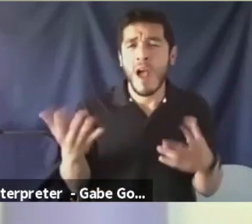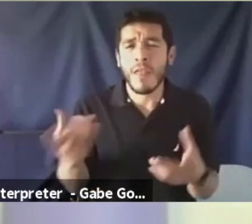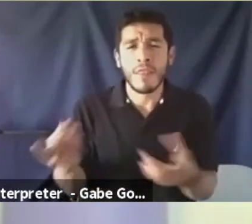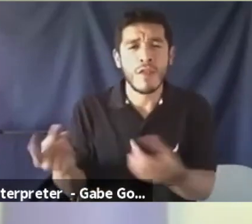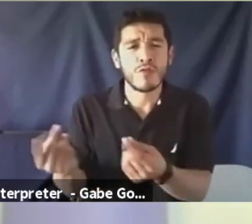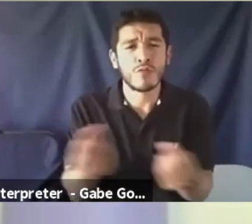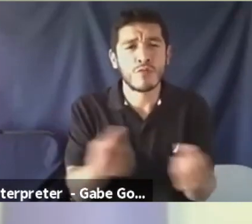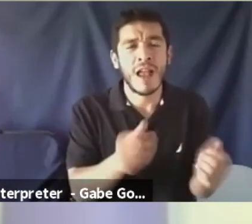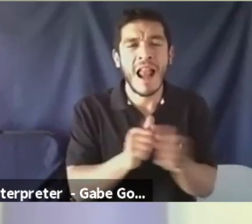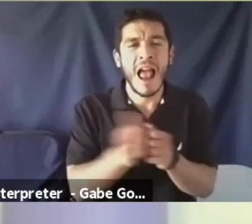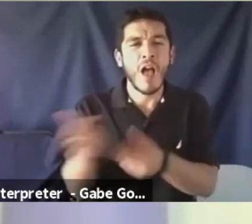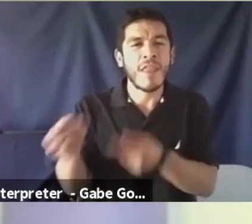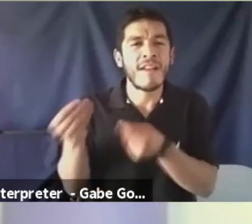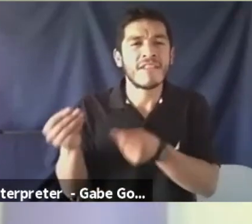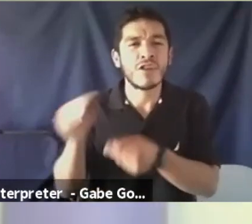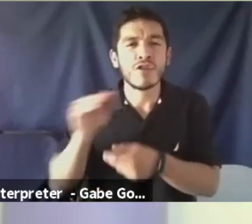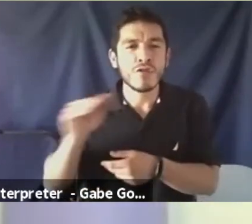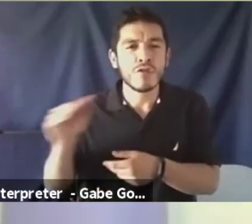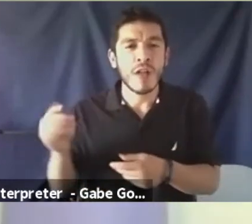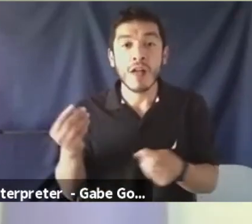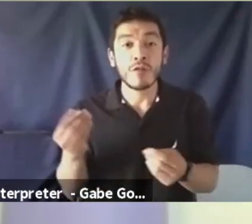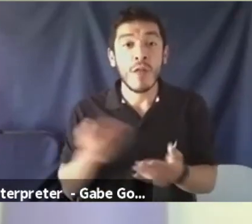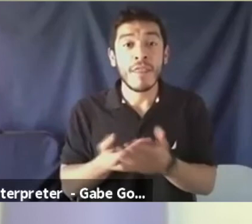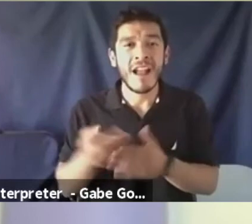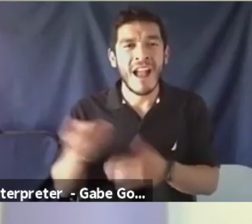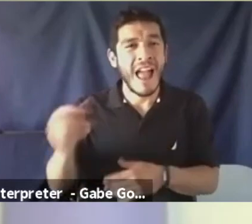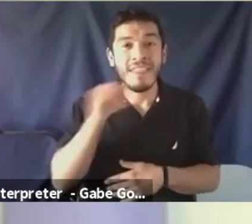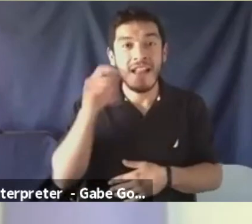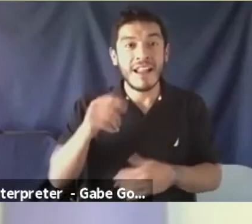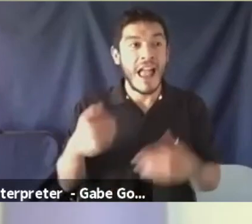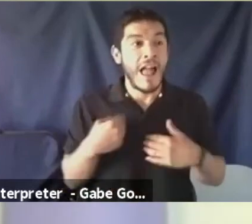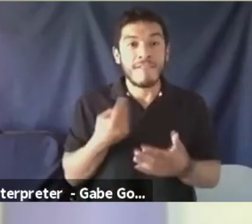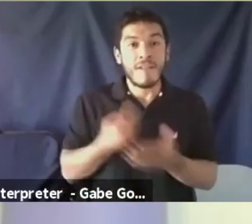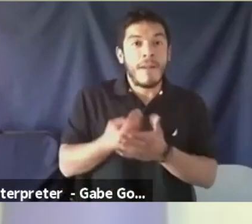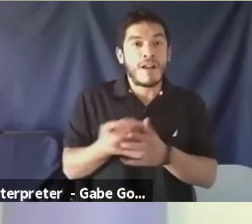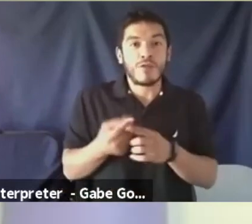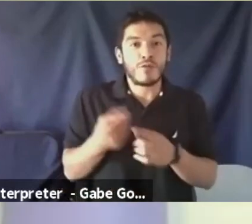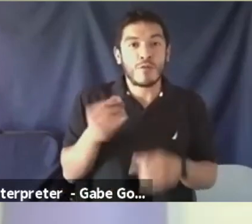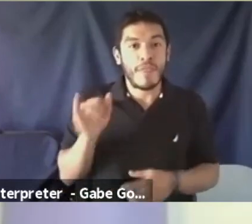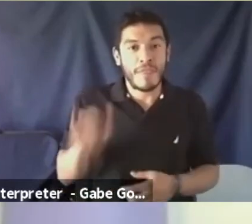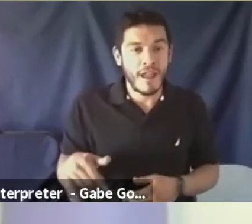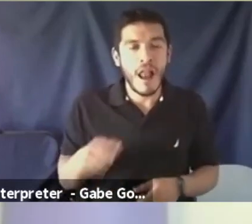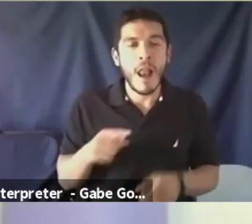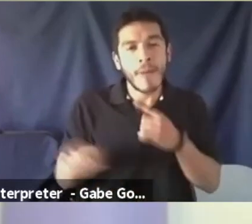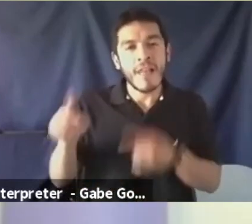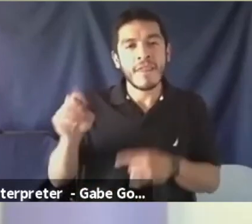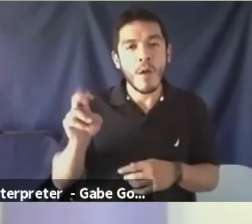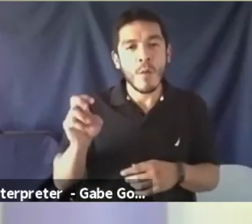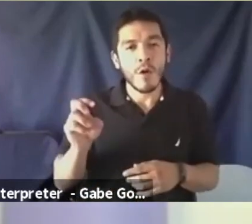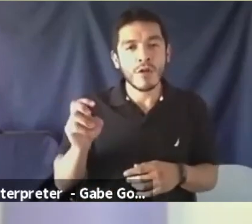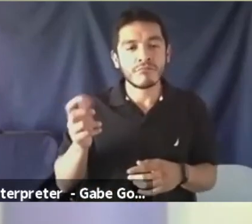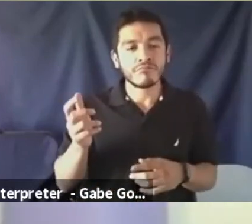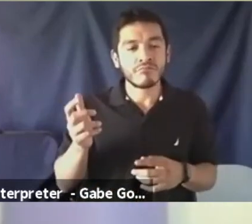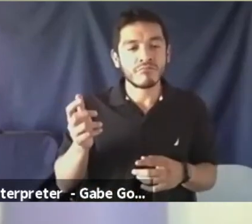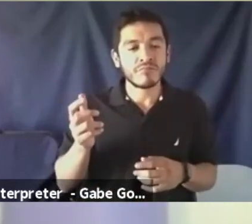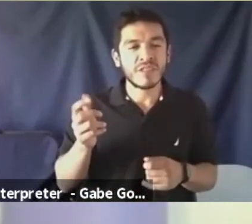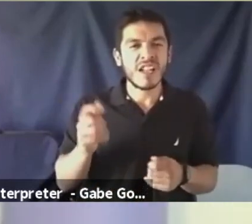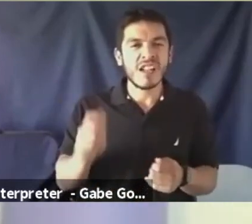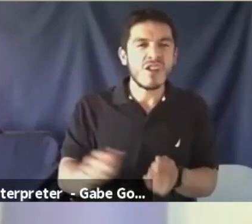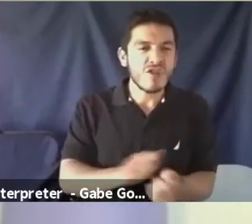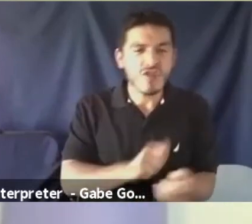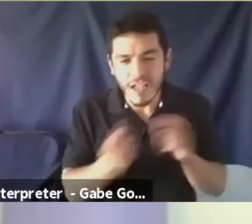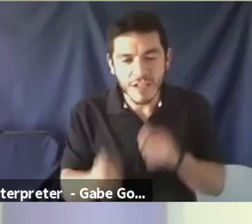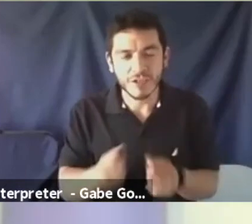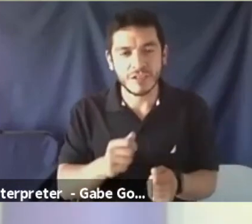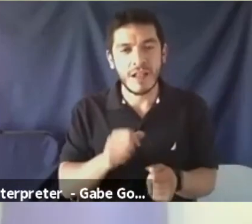were feeding children and doing all this stuff. And they didn't necessarily have money to be doing any of the things that they were doing, but they were enacting and making lasting change.